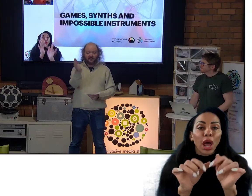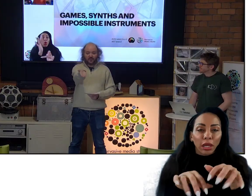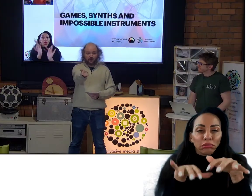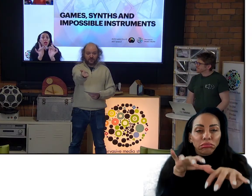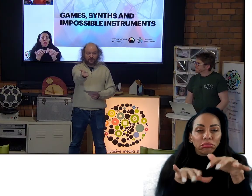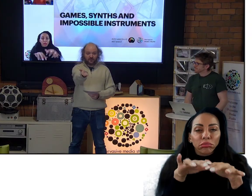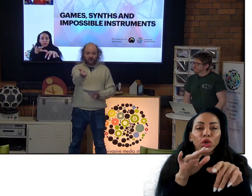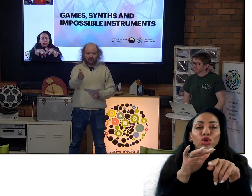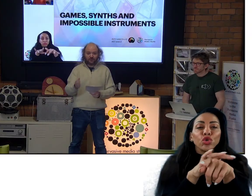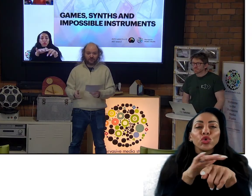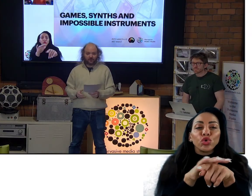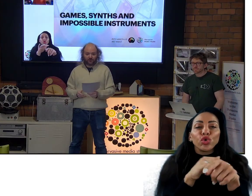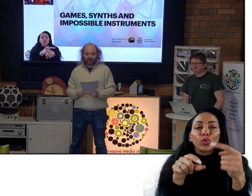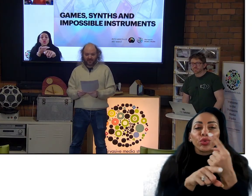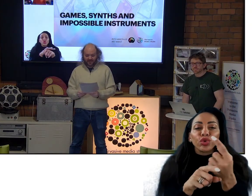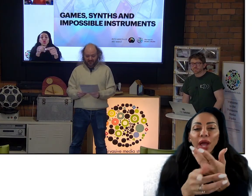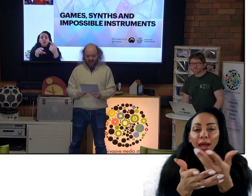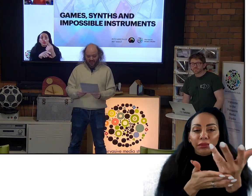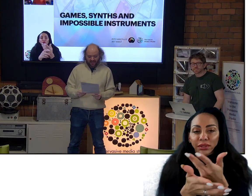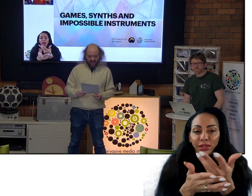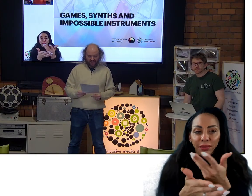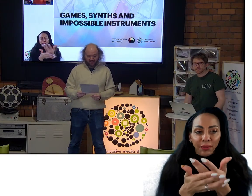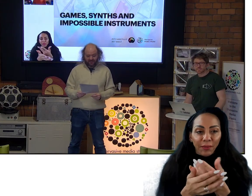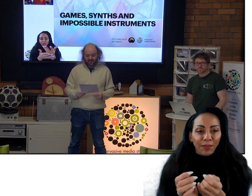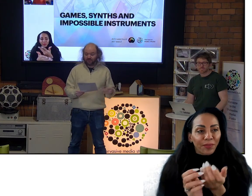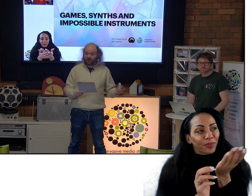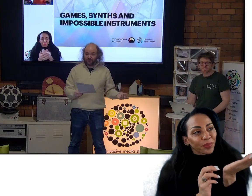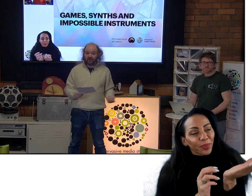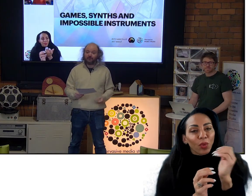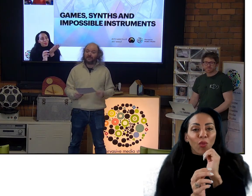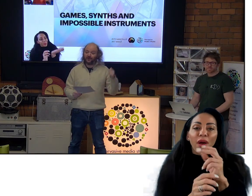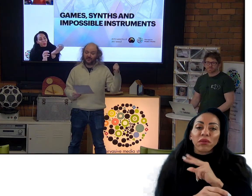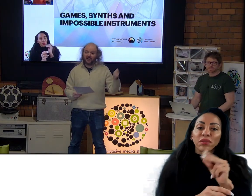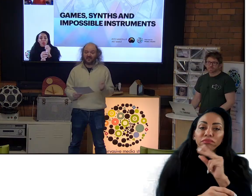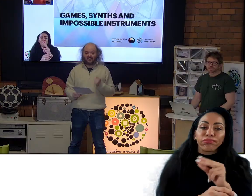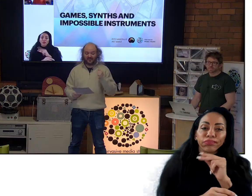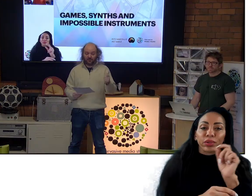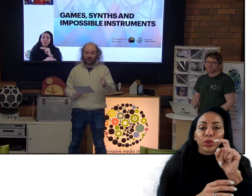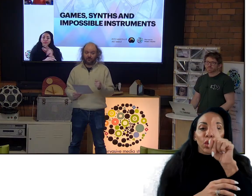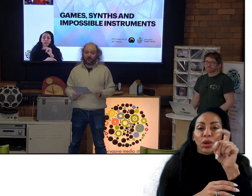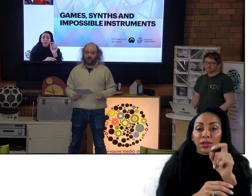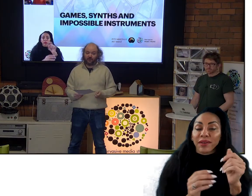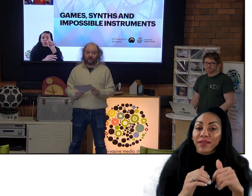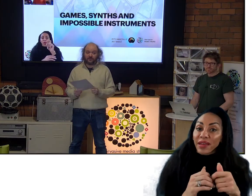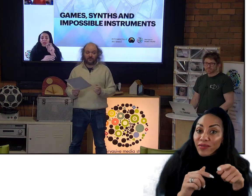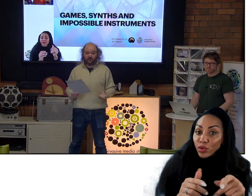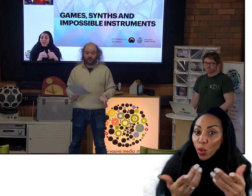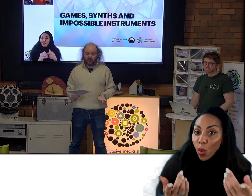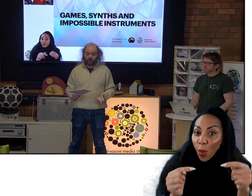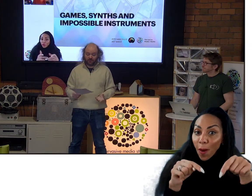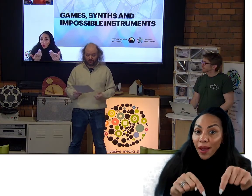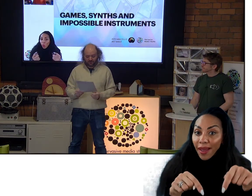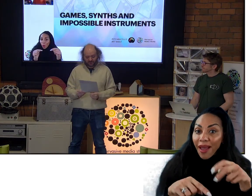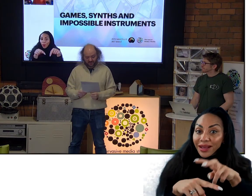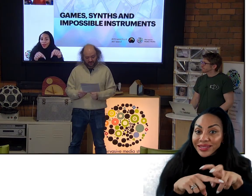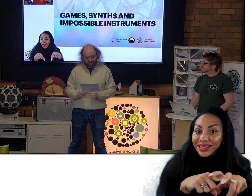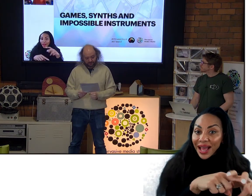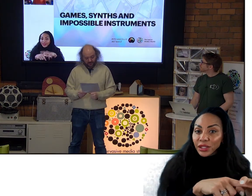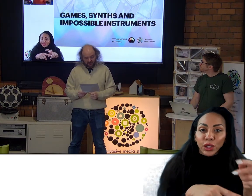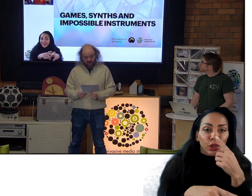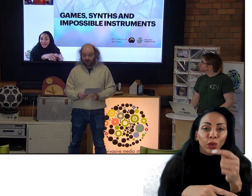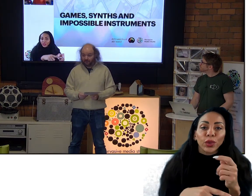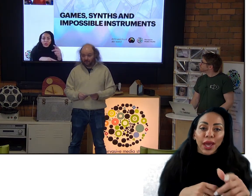chat. Jo is here. She'll be your voice in the room today. If you're in the building, please raise your hand and I'll send around a microphone so that folks at home can hear what you're